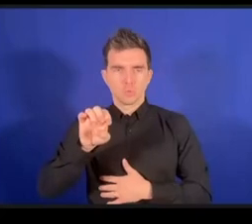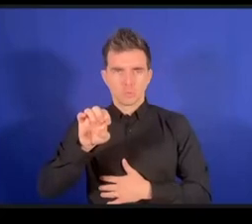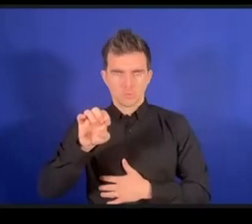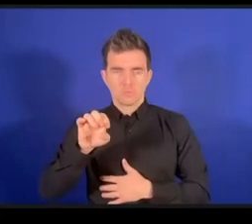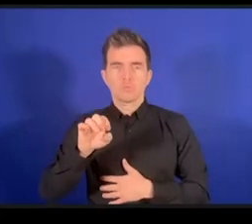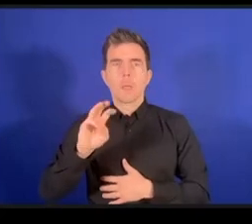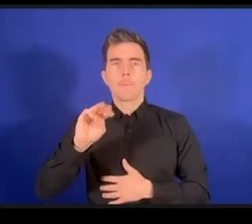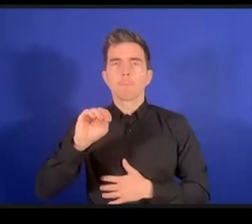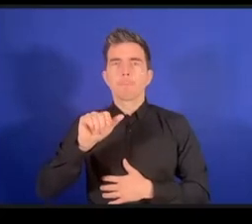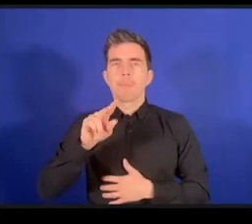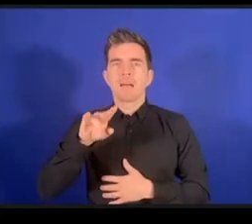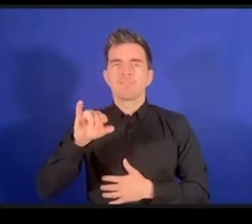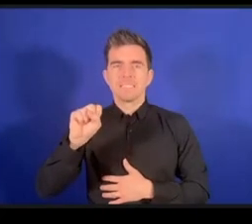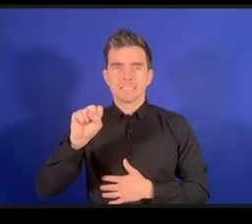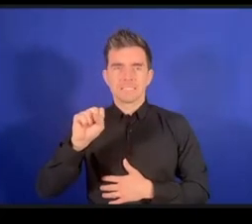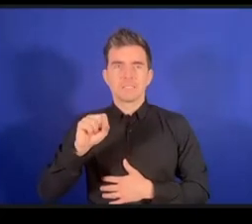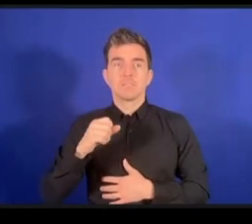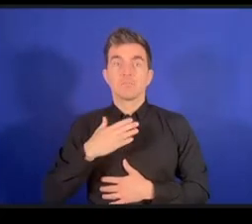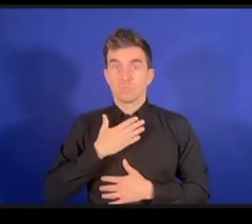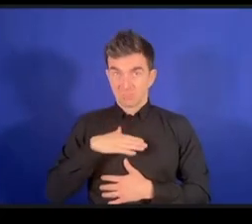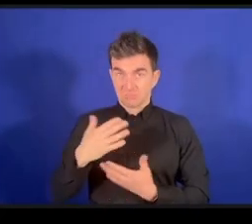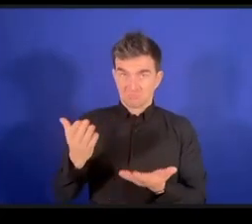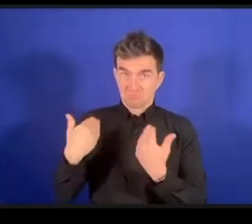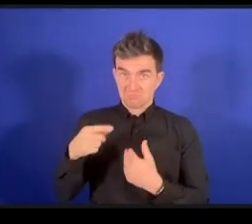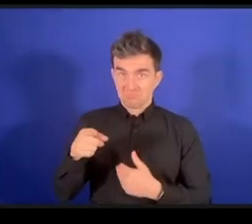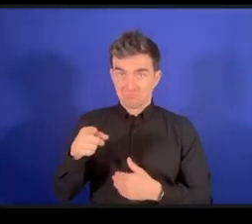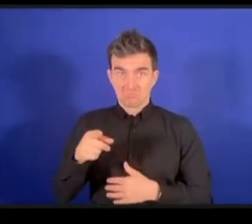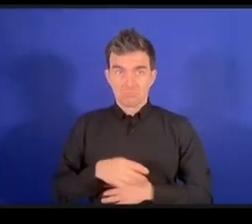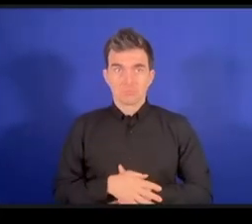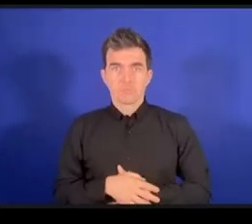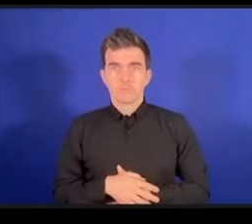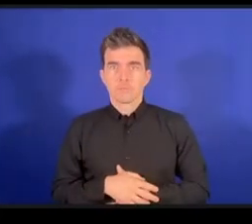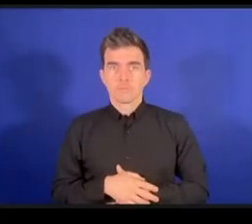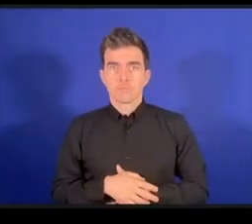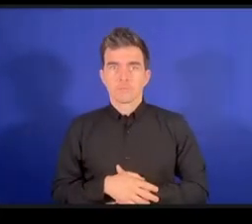to intervene. Benin, can you please speak? You have raised your hand.